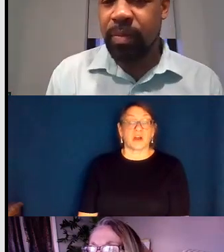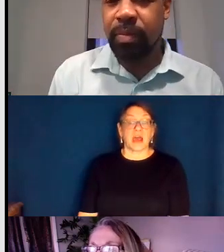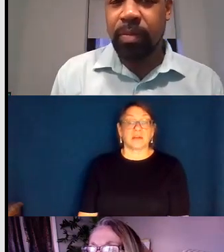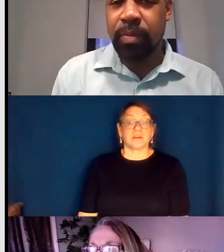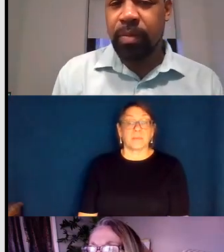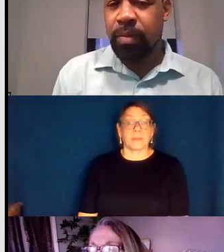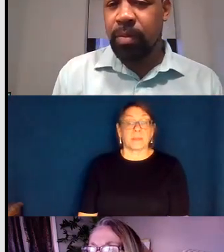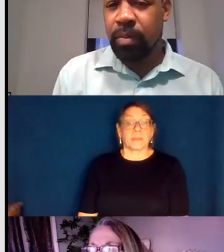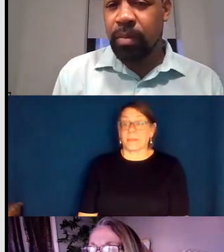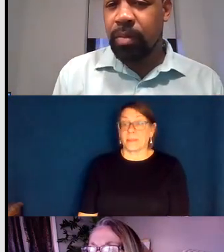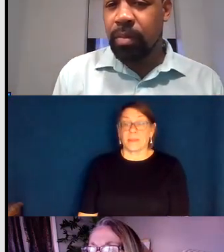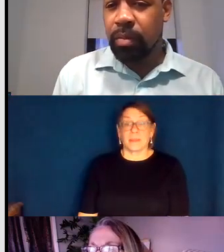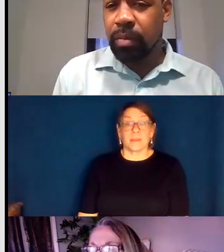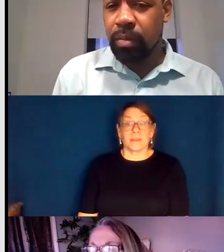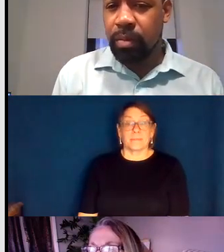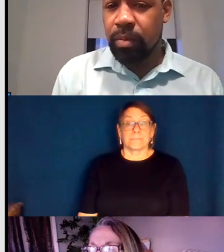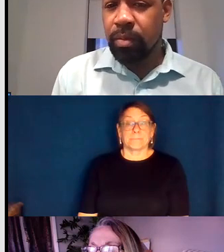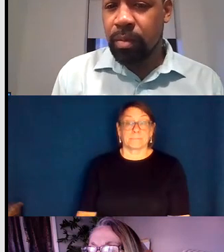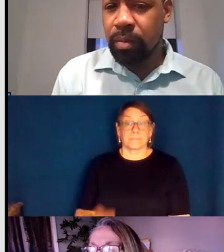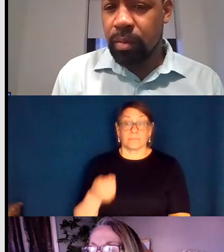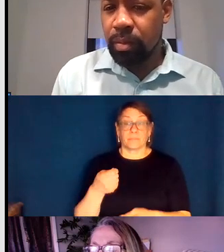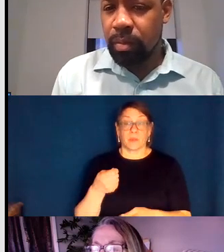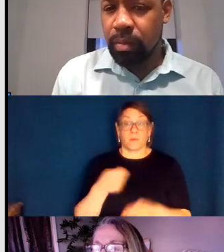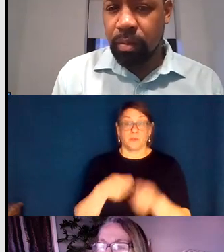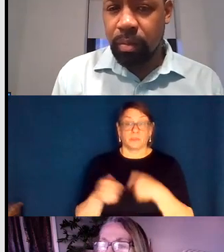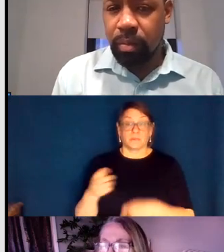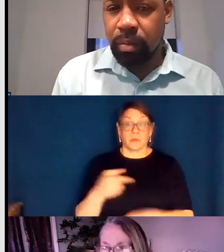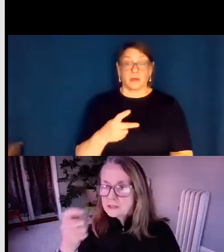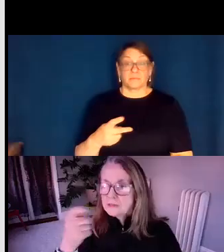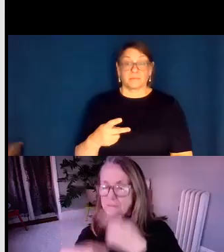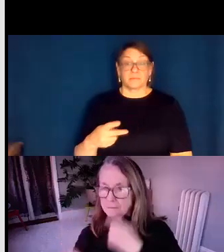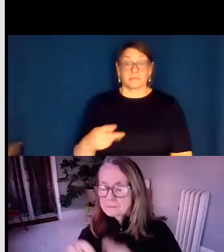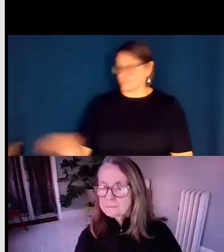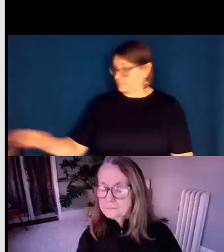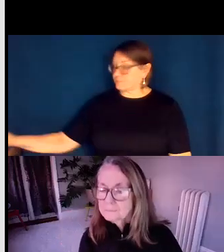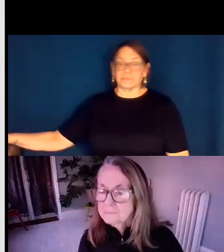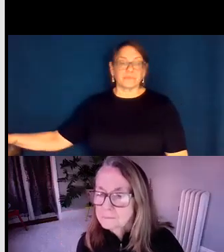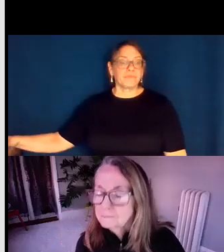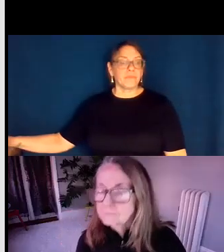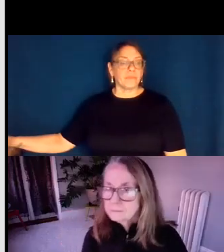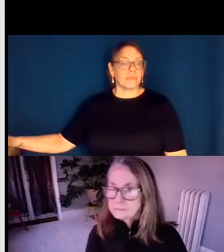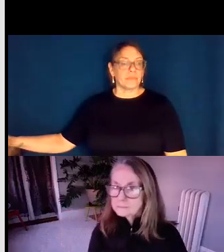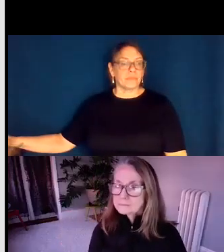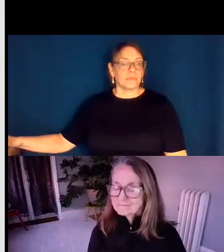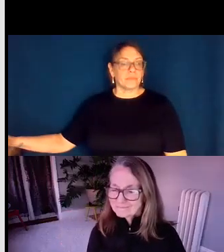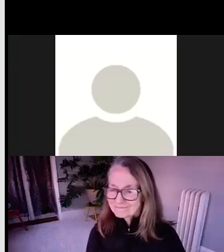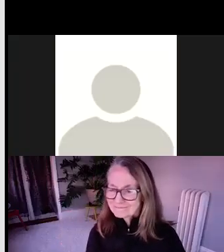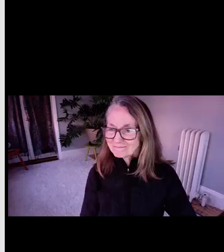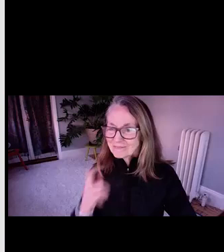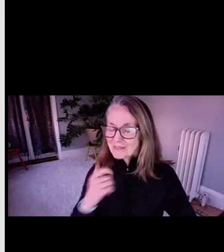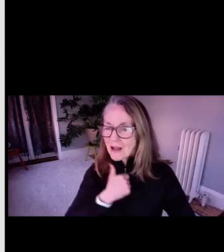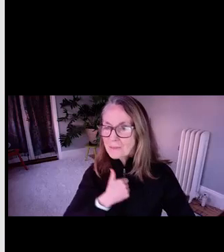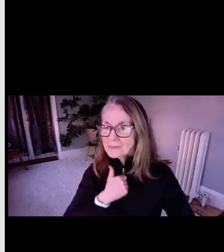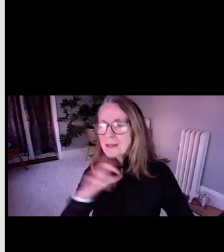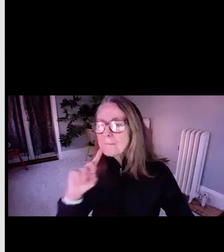question I had. Yeah, Oh, sorry. I don't know if you can hear my dog,